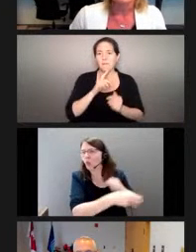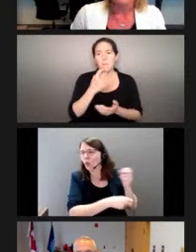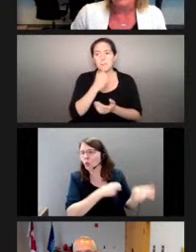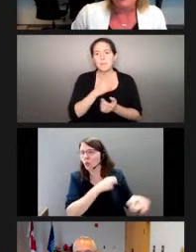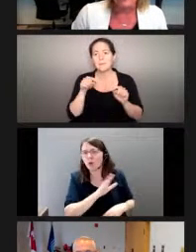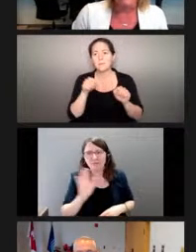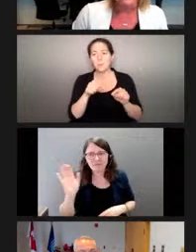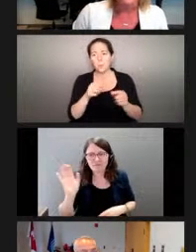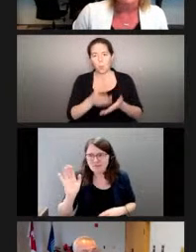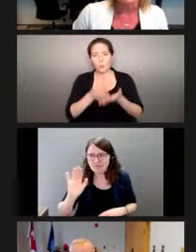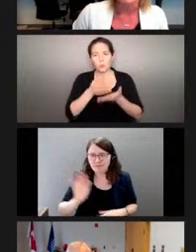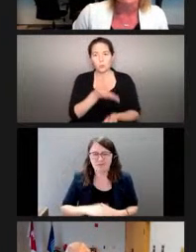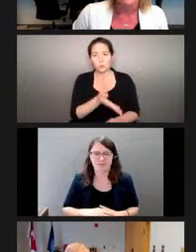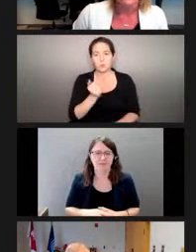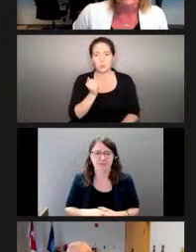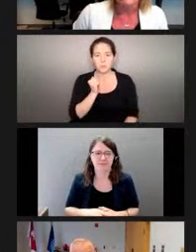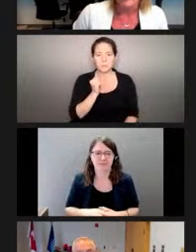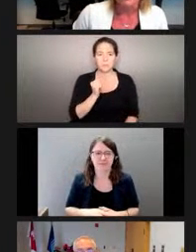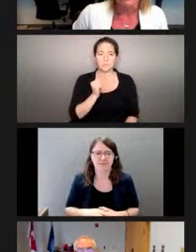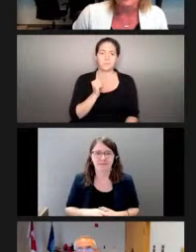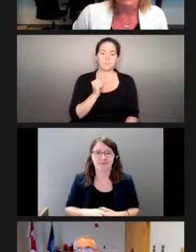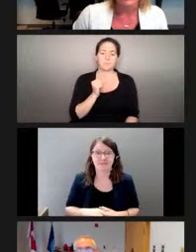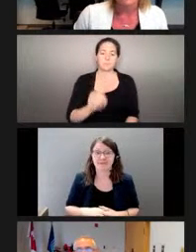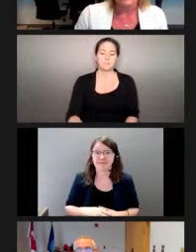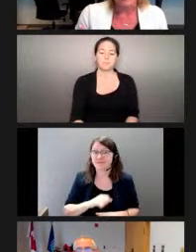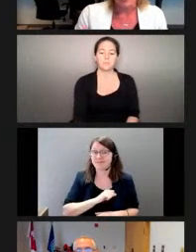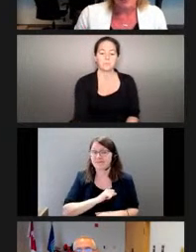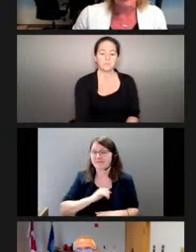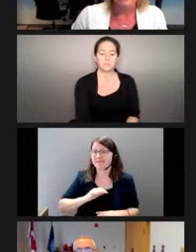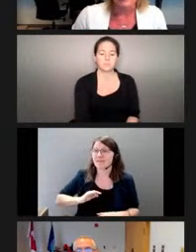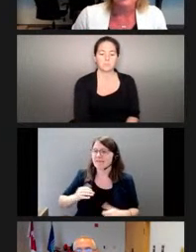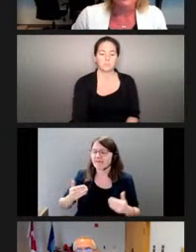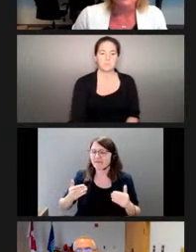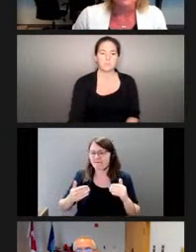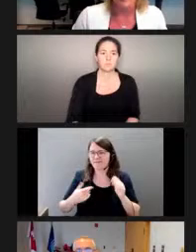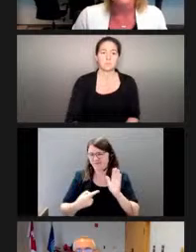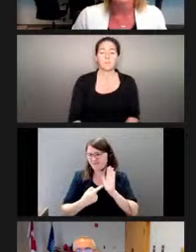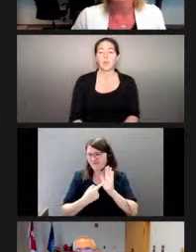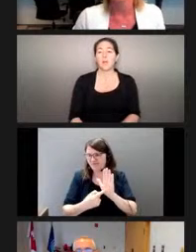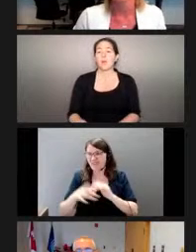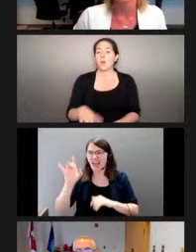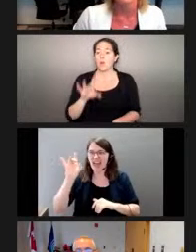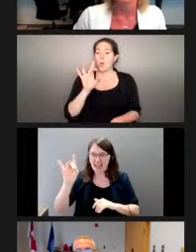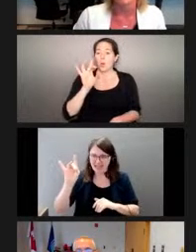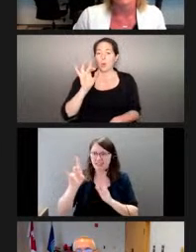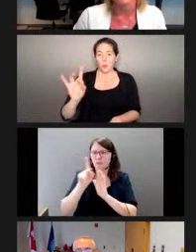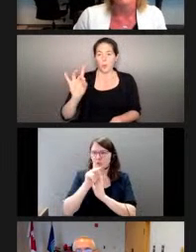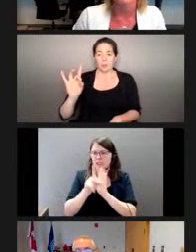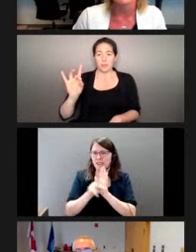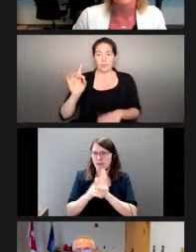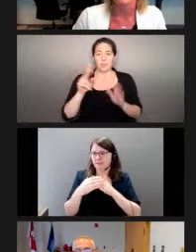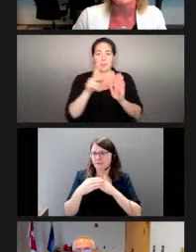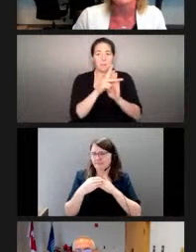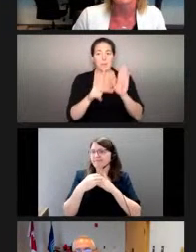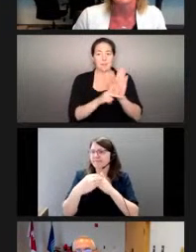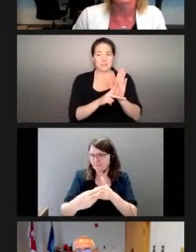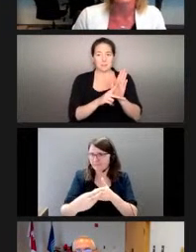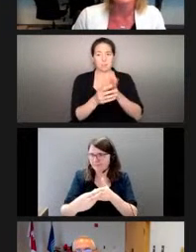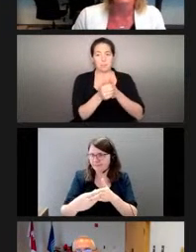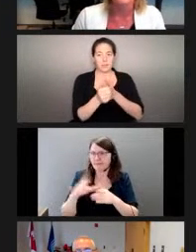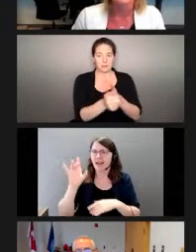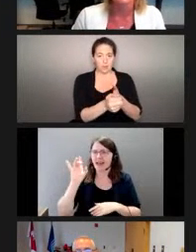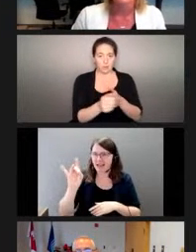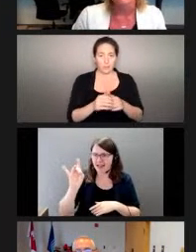So staff will be recommending a series of 8 guiding principles that we'll cover on the next 2 slides that are being recommended to